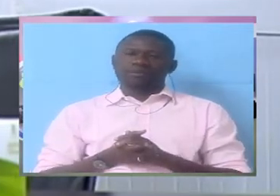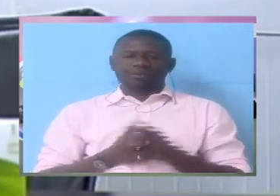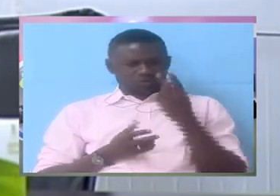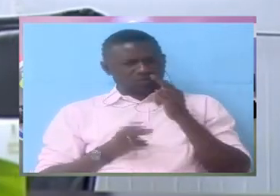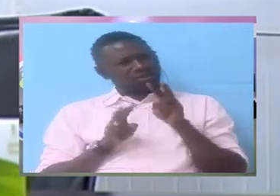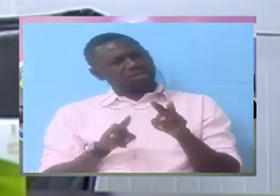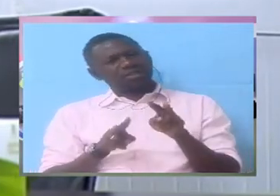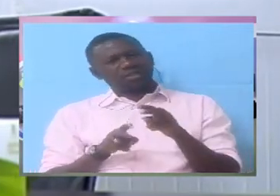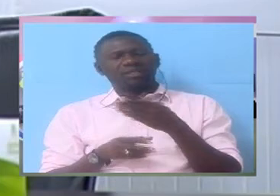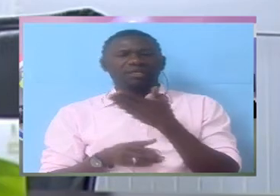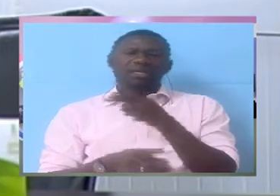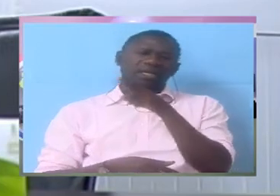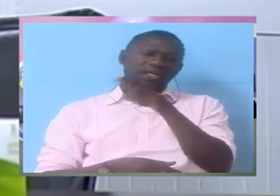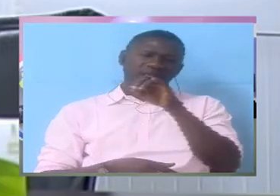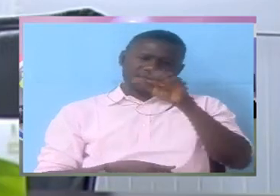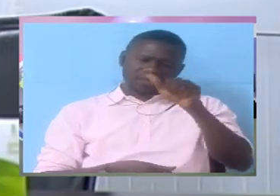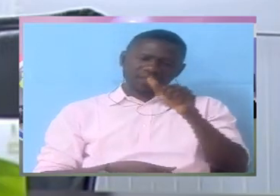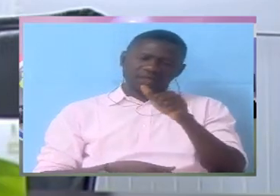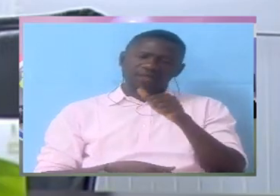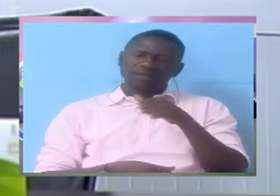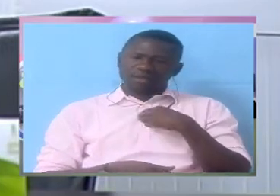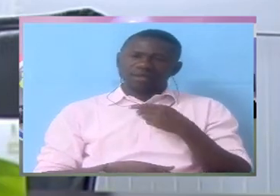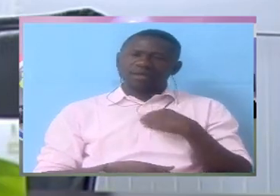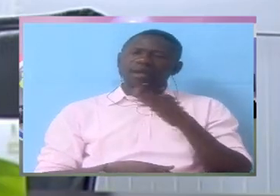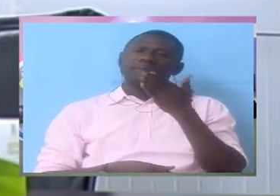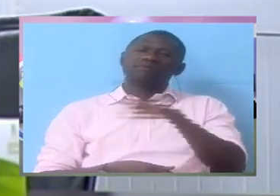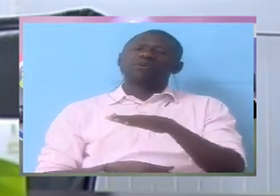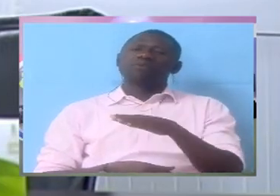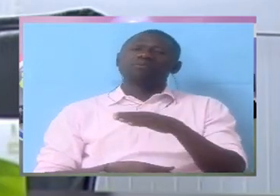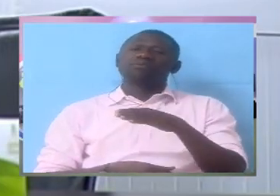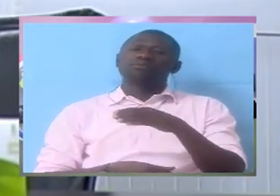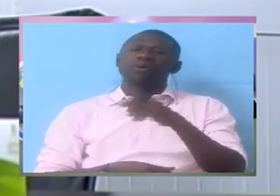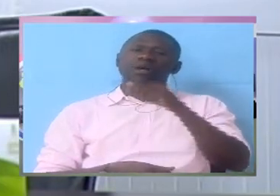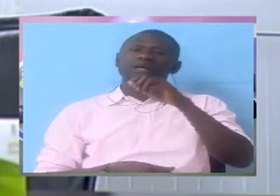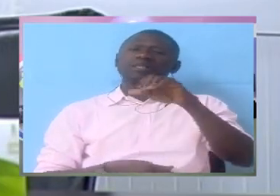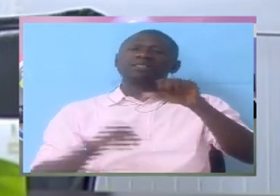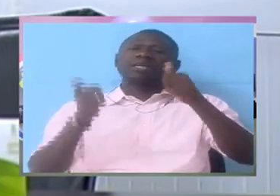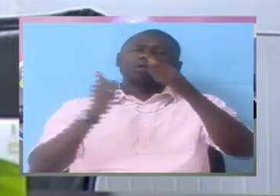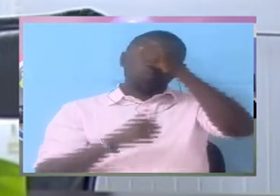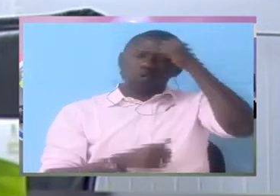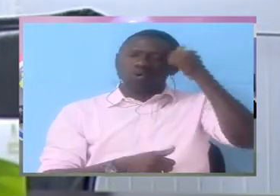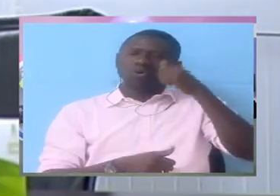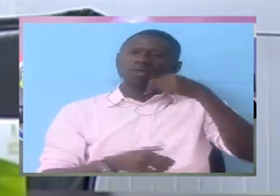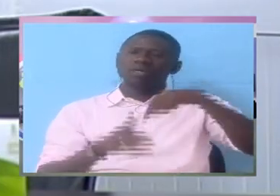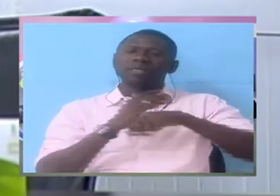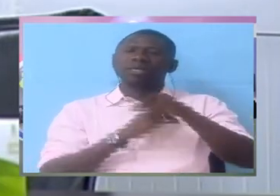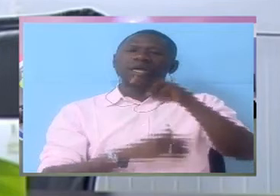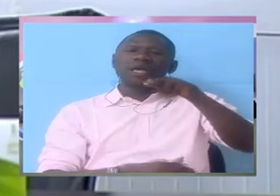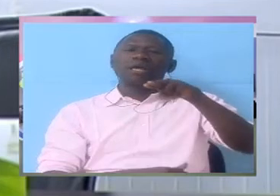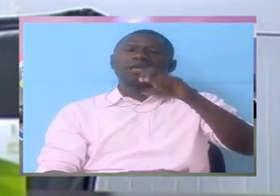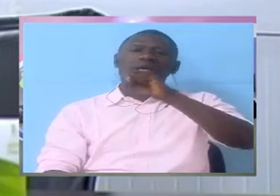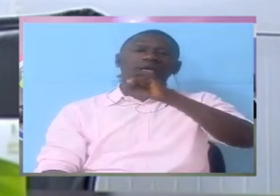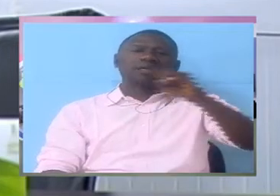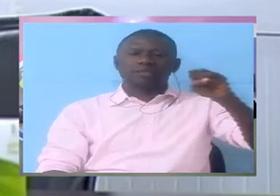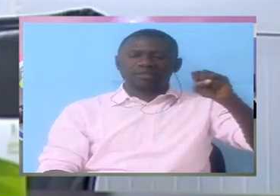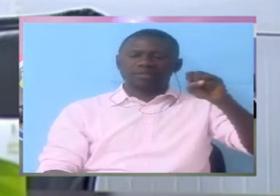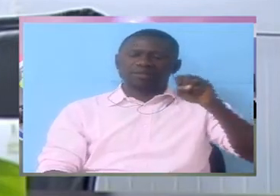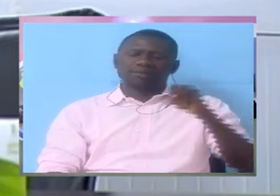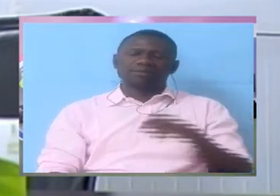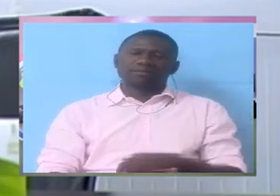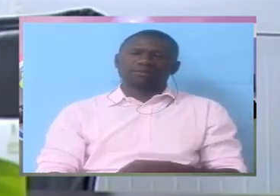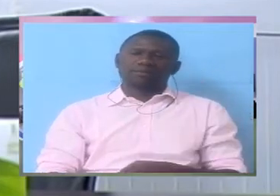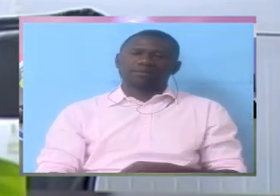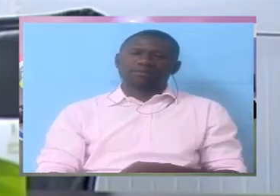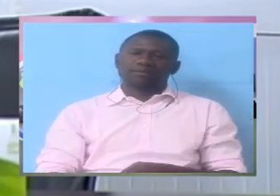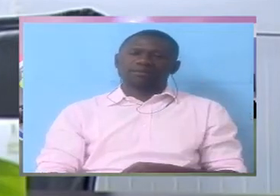NSS. NIA, nte botaning NSS lela Carola. The oath we are talking about. Wenying kalio